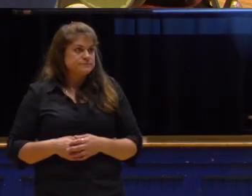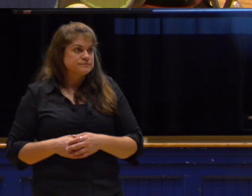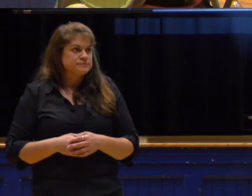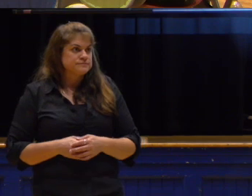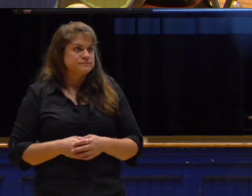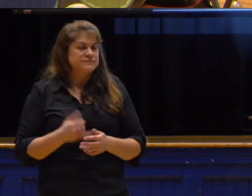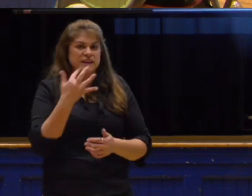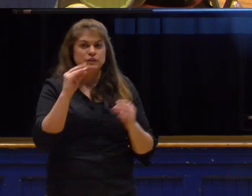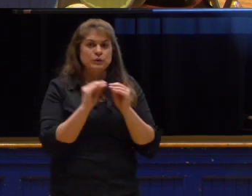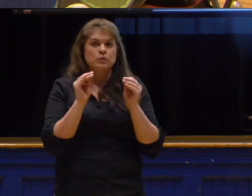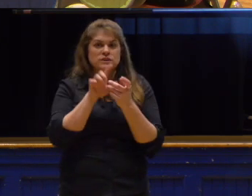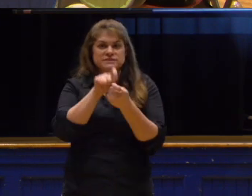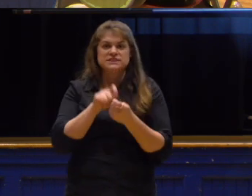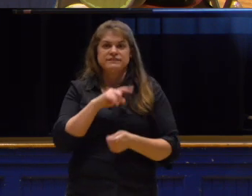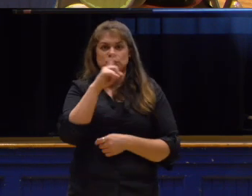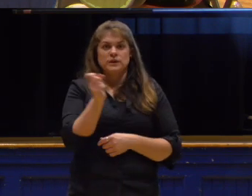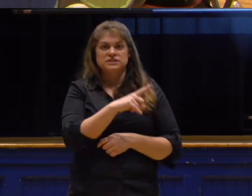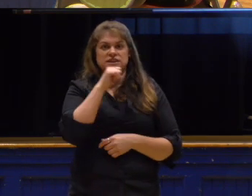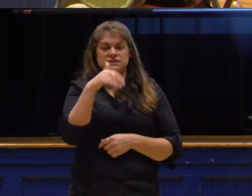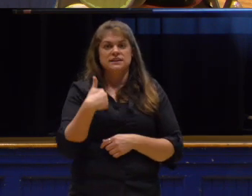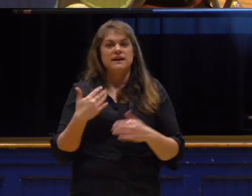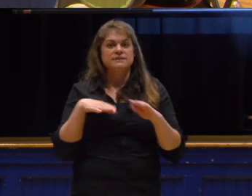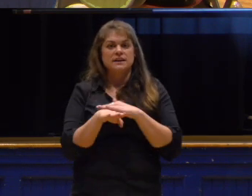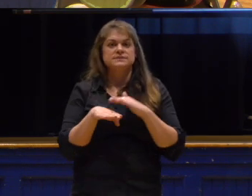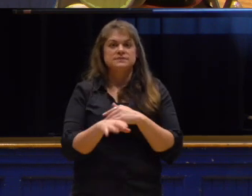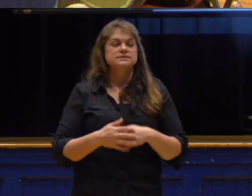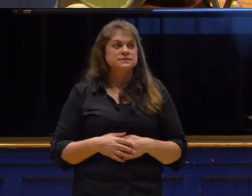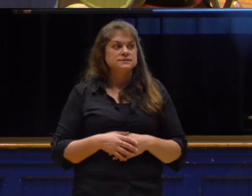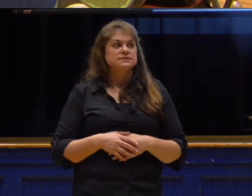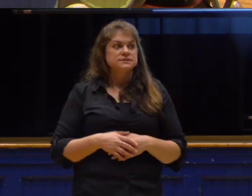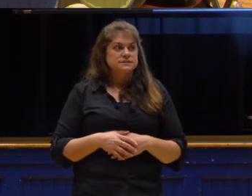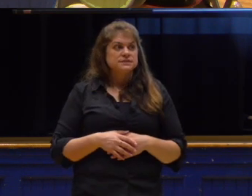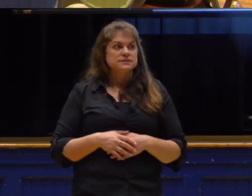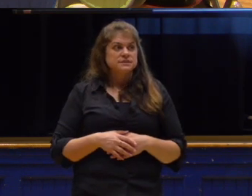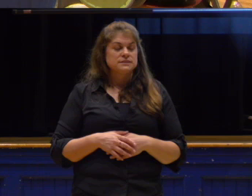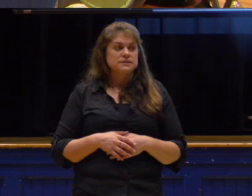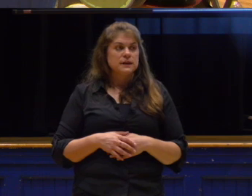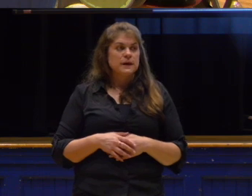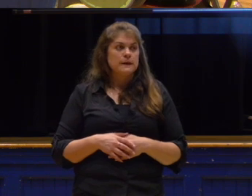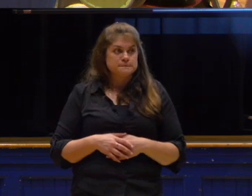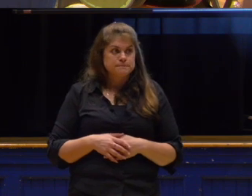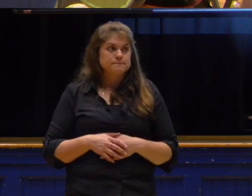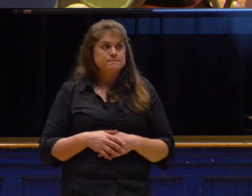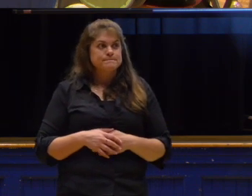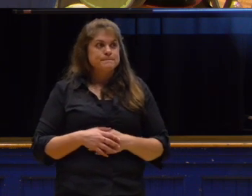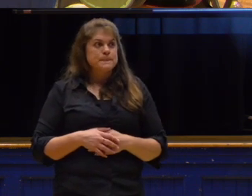A few more pointed questions, if I could, because I didn't have access to the special provisions.